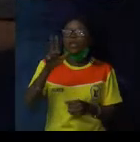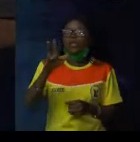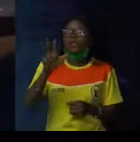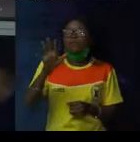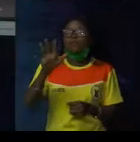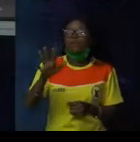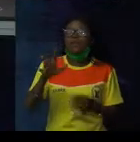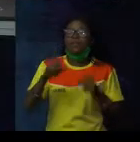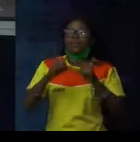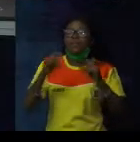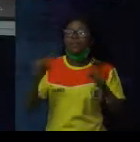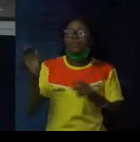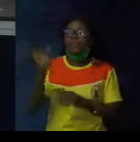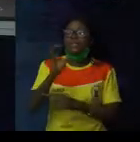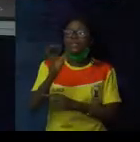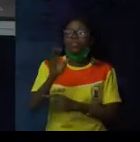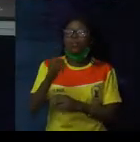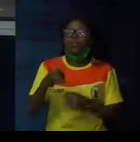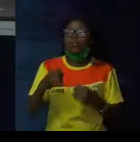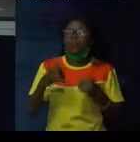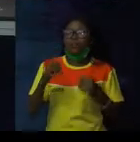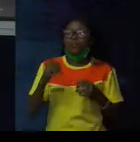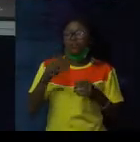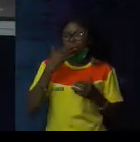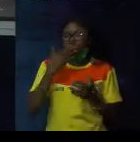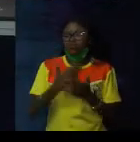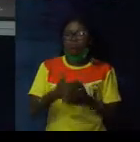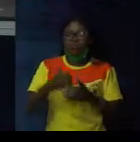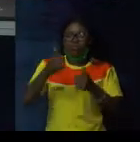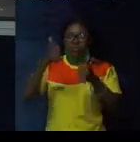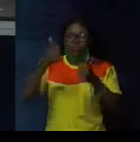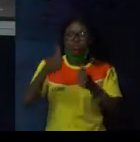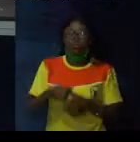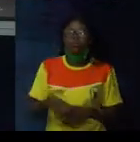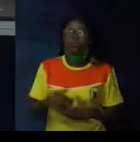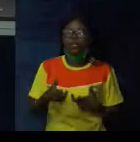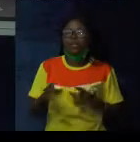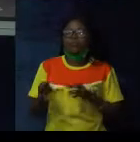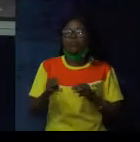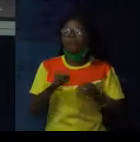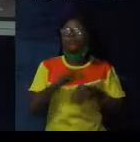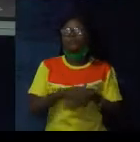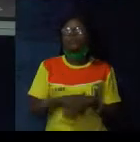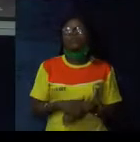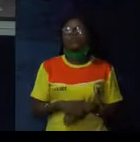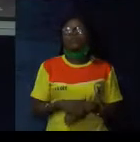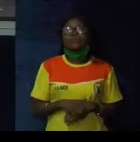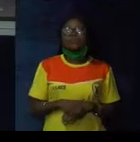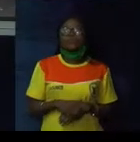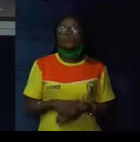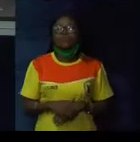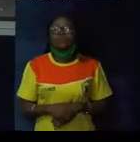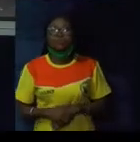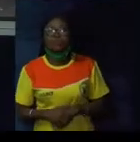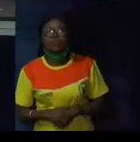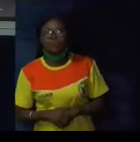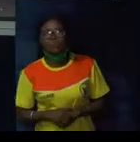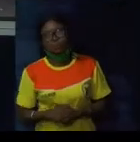degrees Celsius. Did you get that correctly? Good job, you. Let's move on.